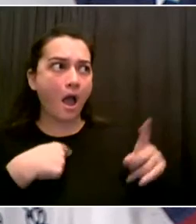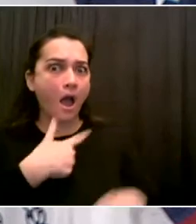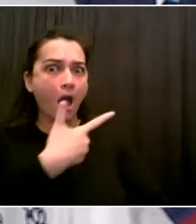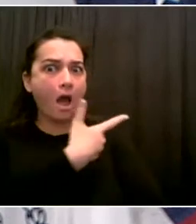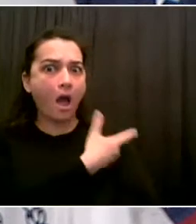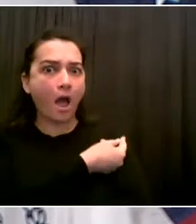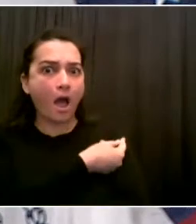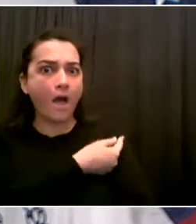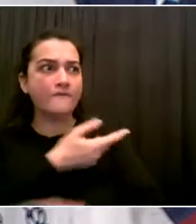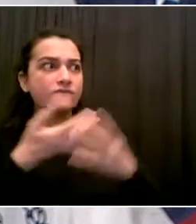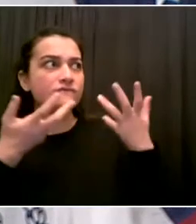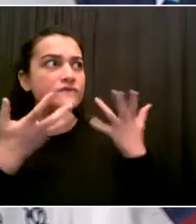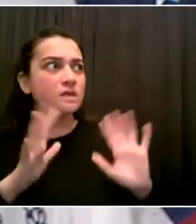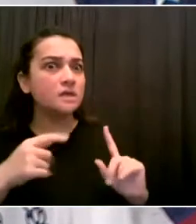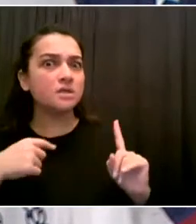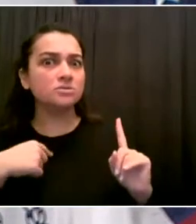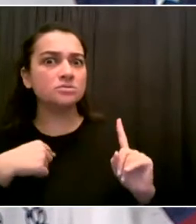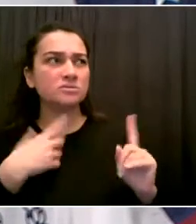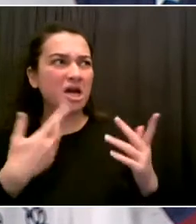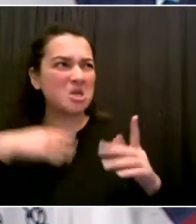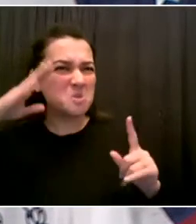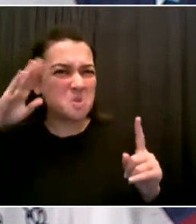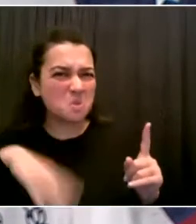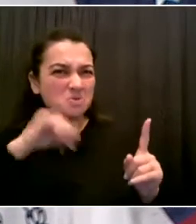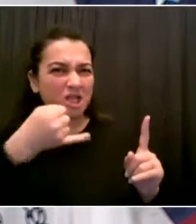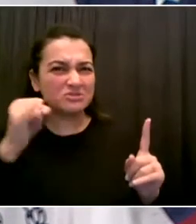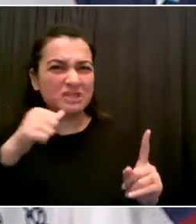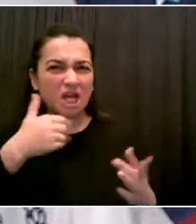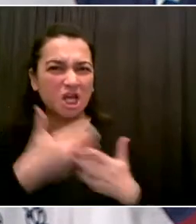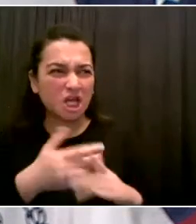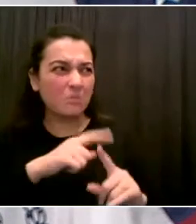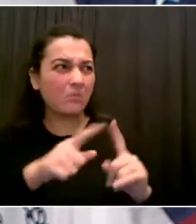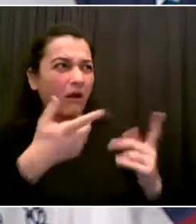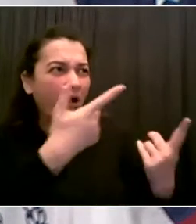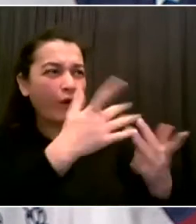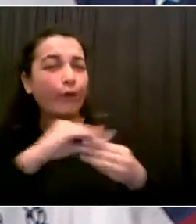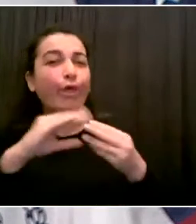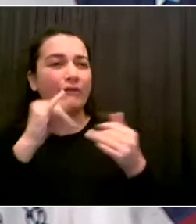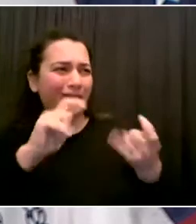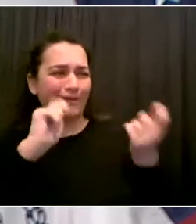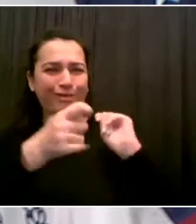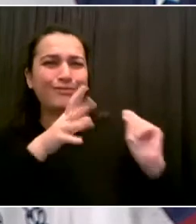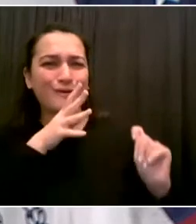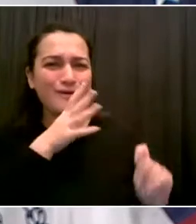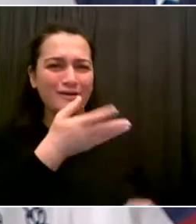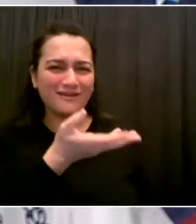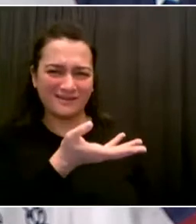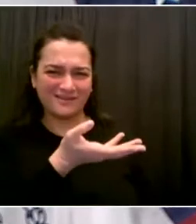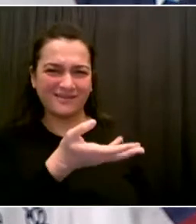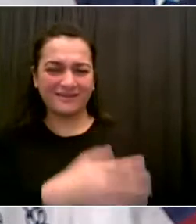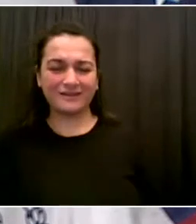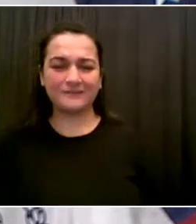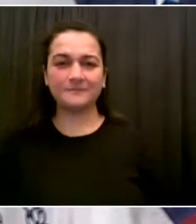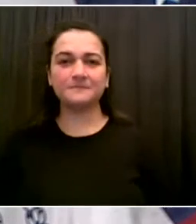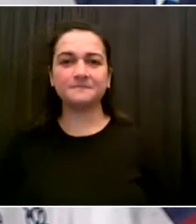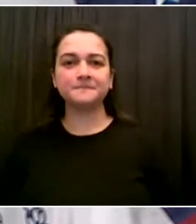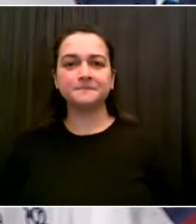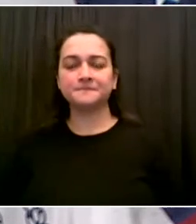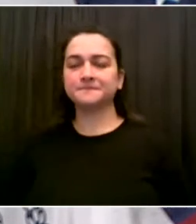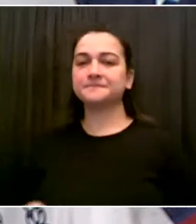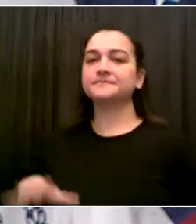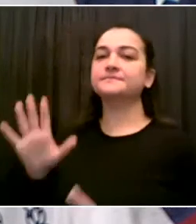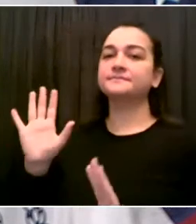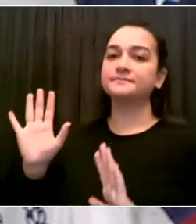start and I'll turn to my colleagues. Andrew, we from the very beginning with COVID, we've been honest about the fact that we don't